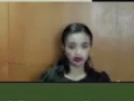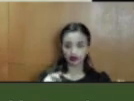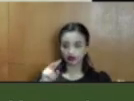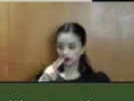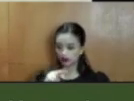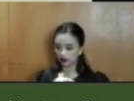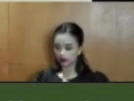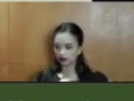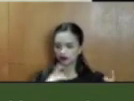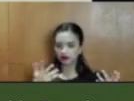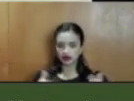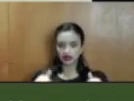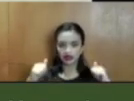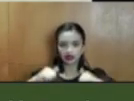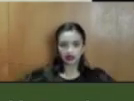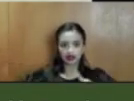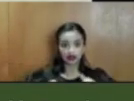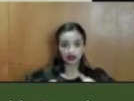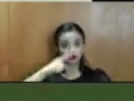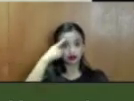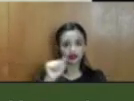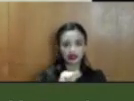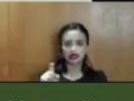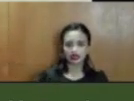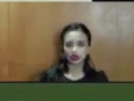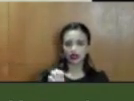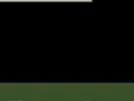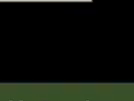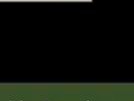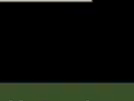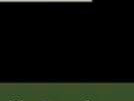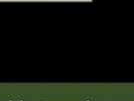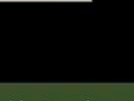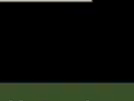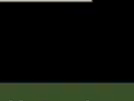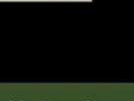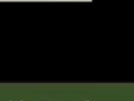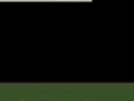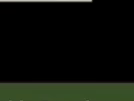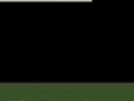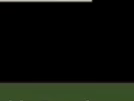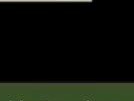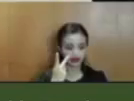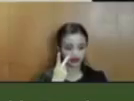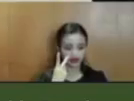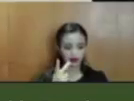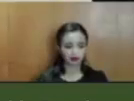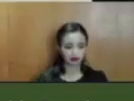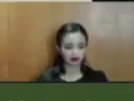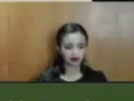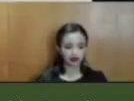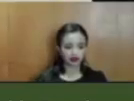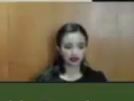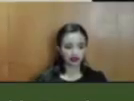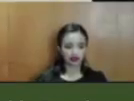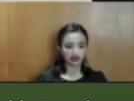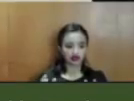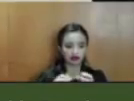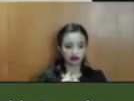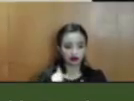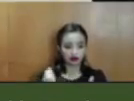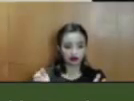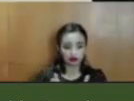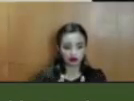training in electronics. So you can see that Vietnamese output in this area is modest, even if it is